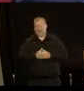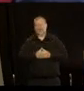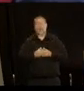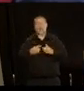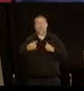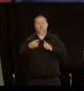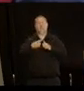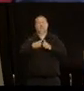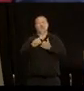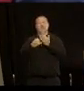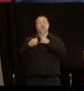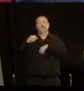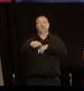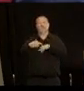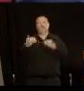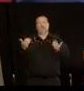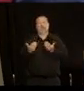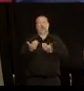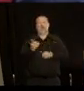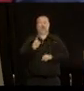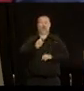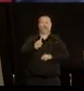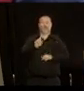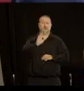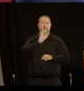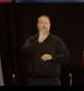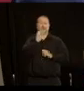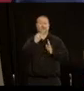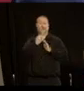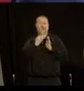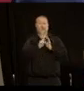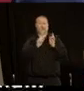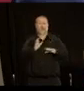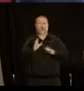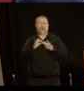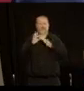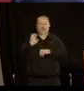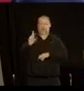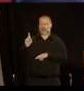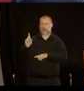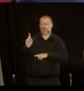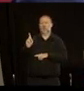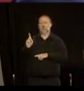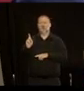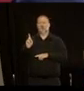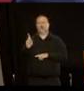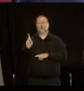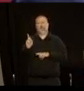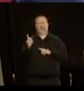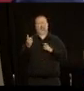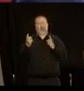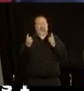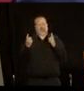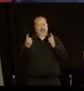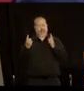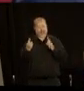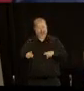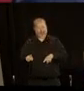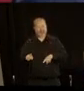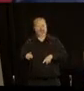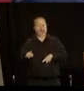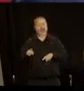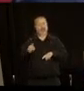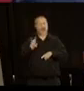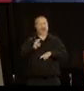First off, the last time I was at this podium, I was speaking as the State Director of Special Education. I am happy to have